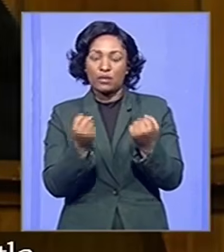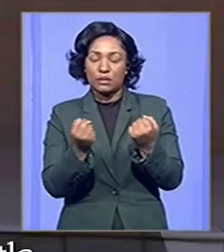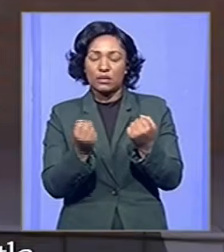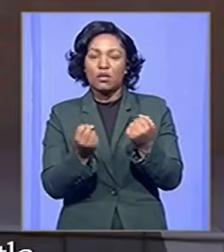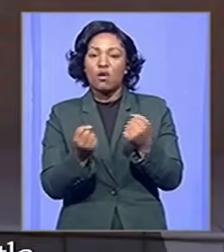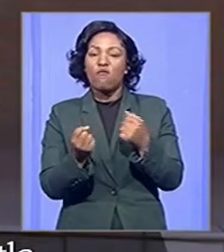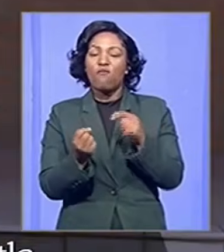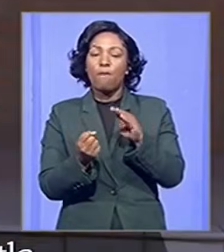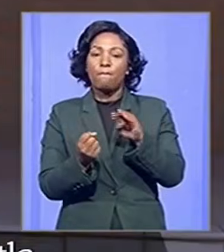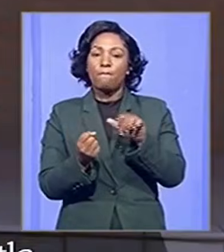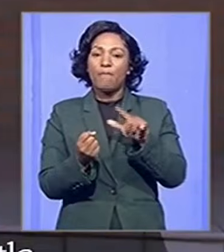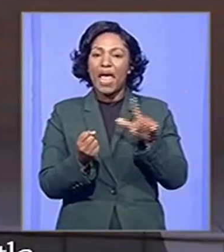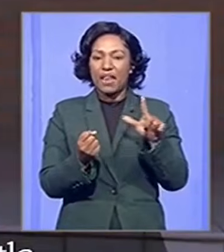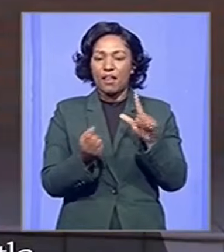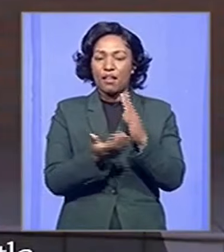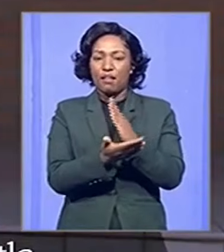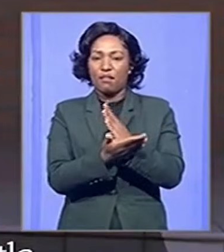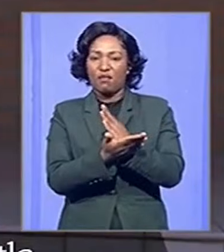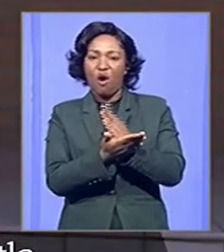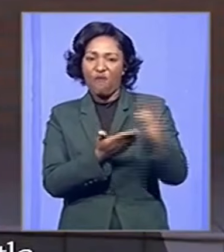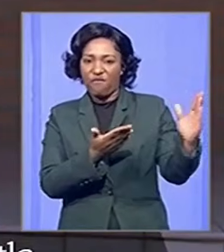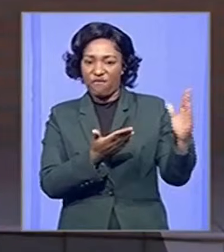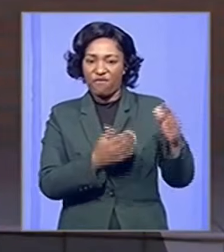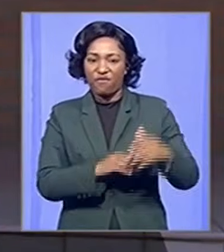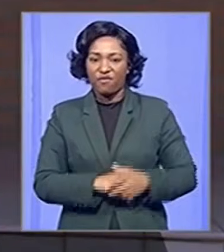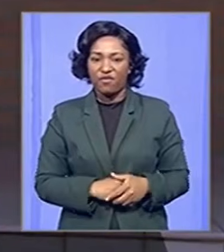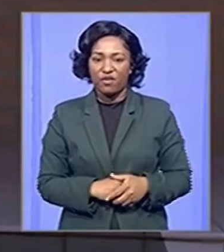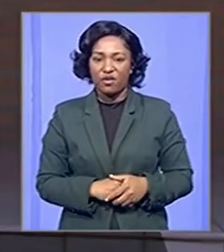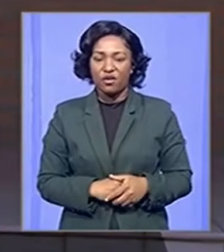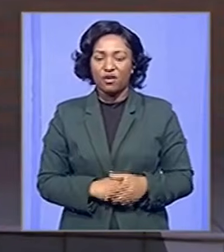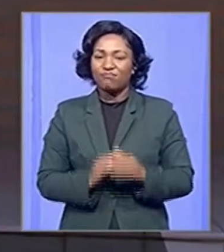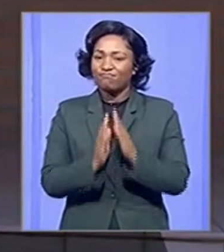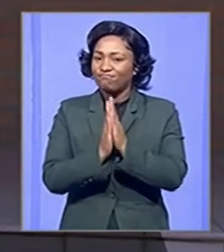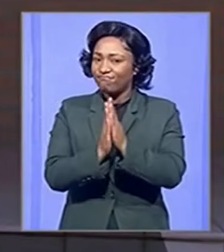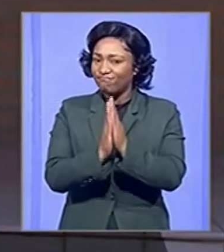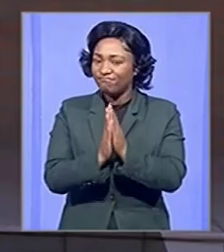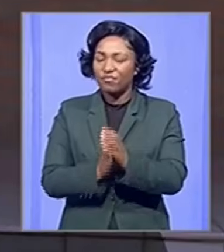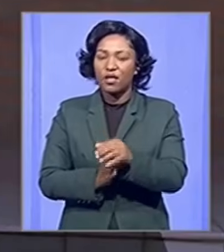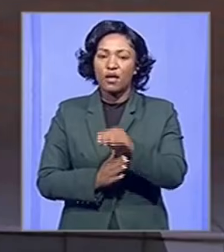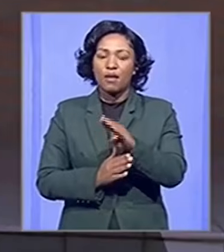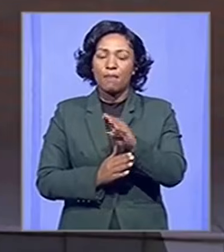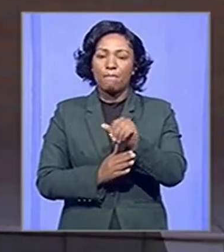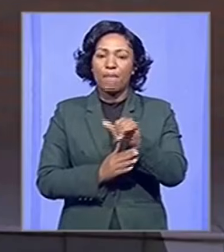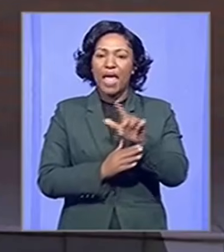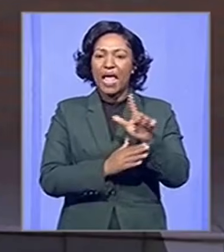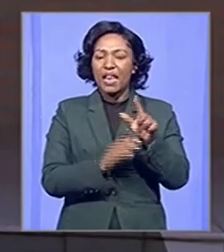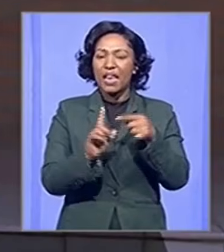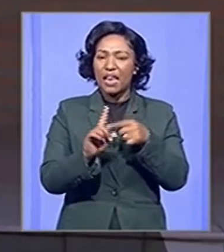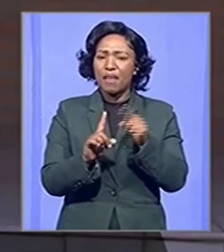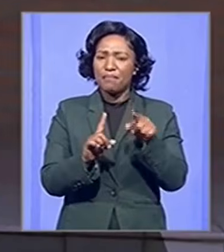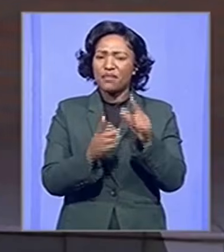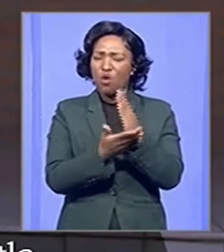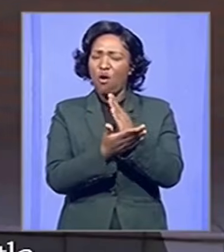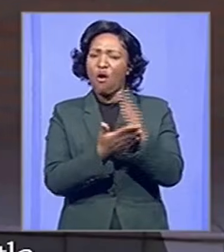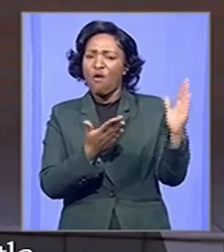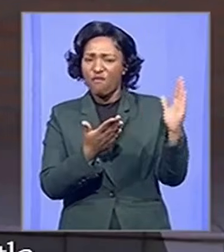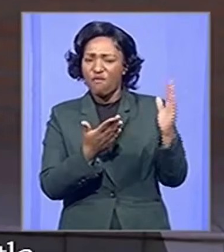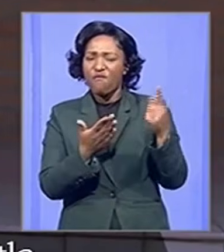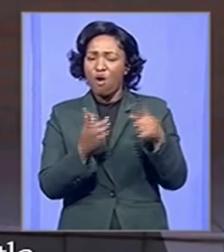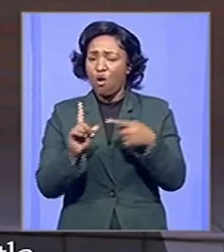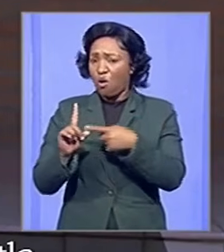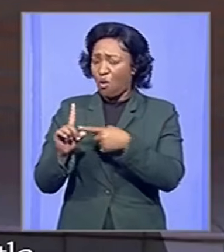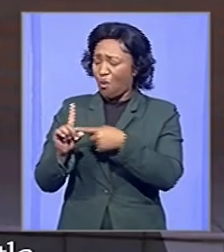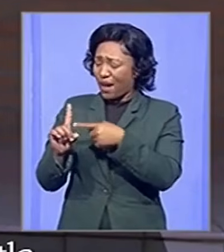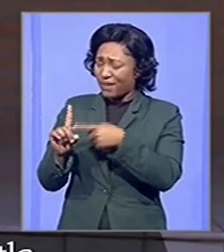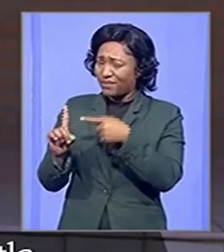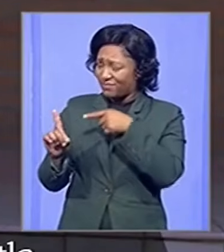Zwakala. We plead to the justice system to revoke that bail because he's a danger to society, he's a danger to us as a community at large.